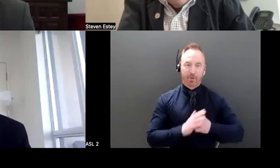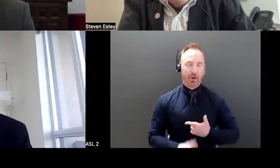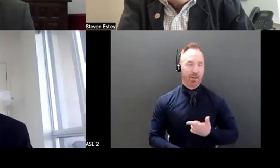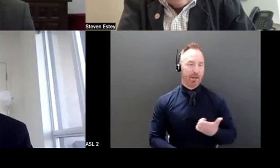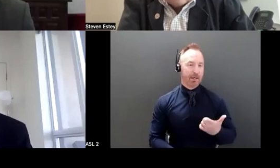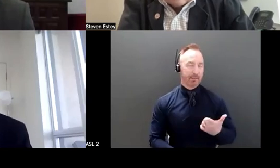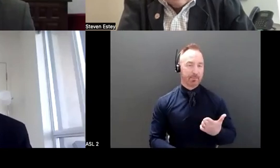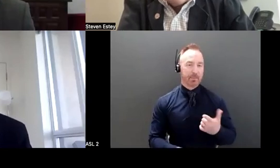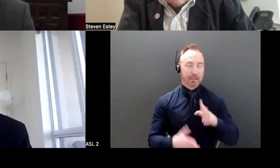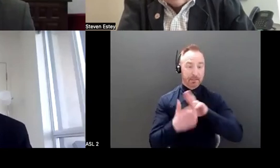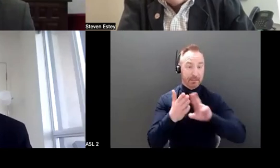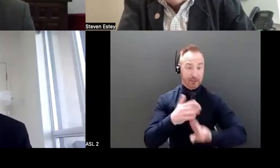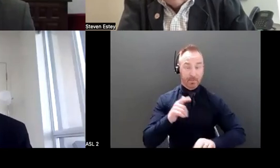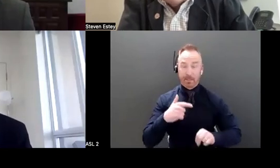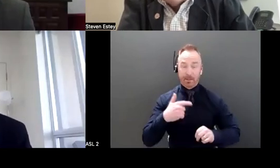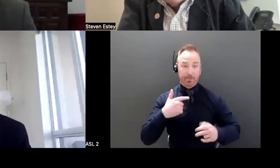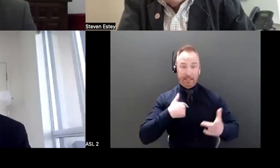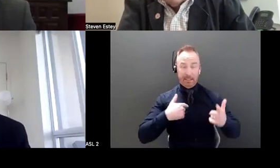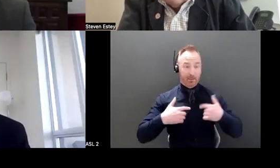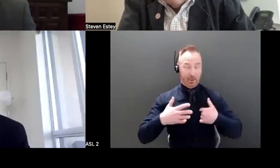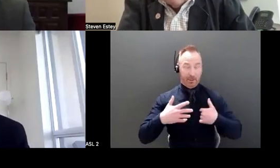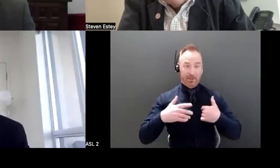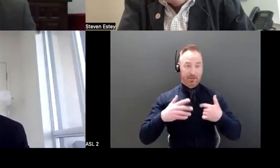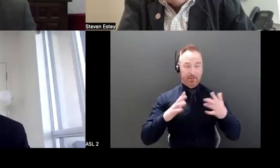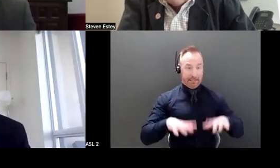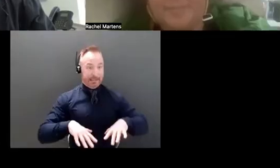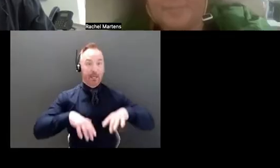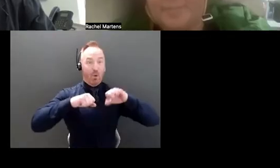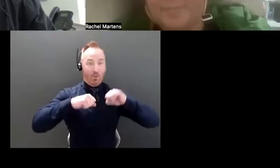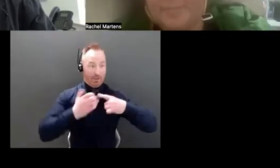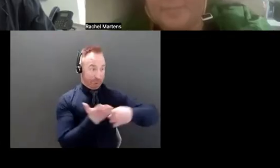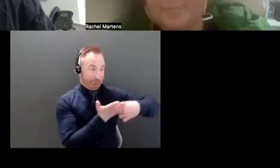here. Would somebody else like to ask a question?